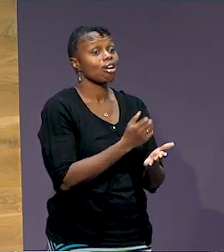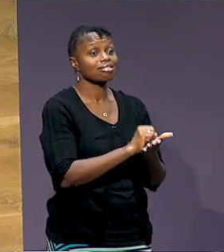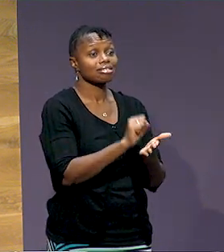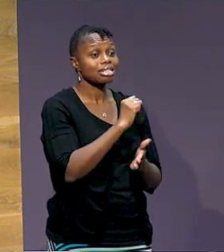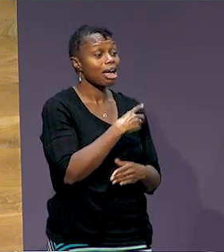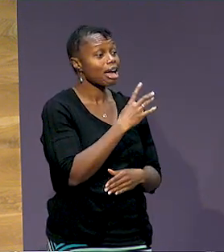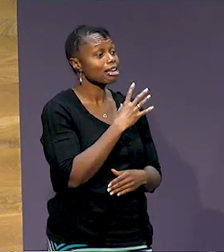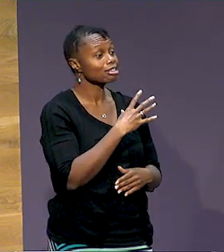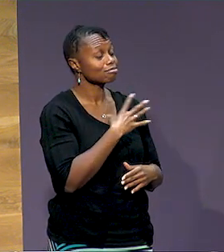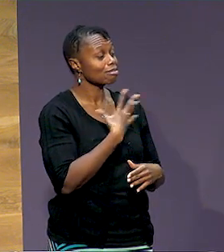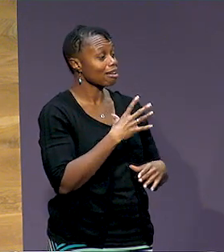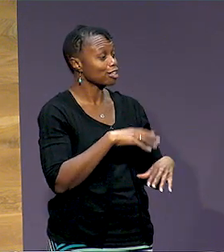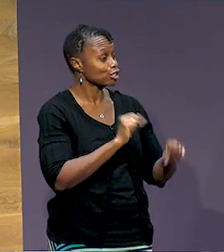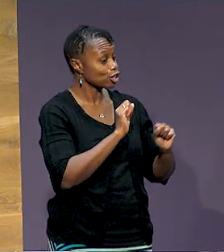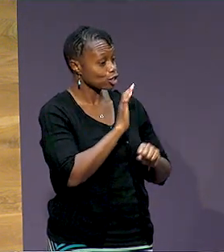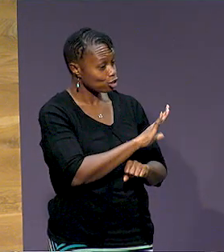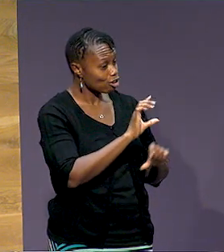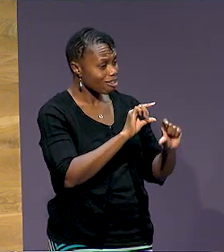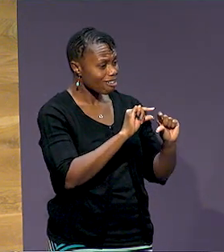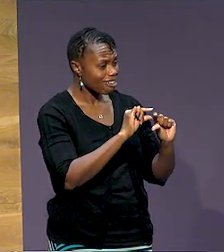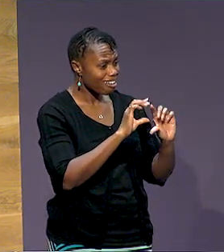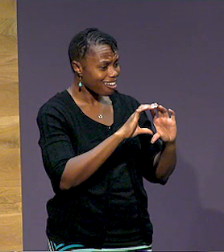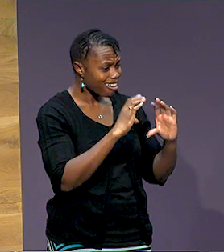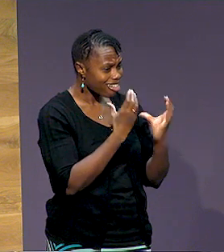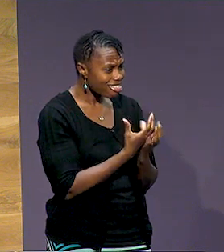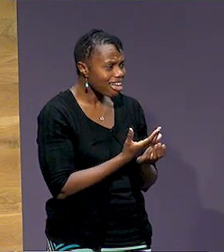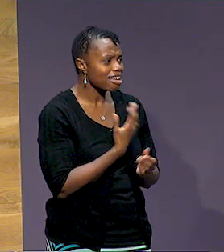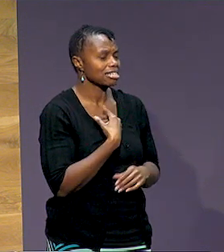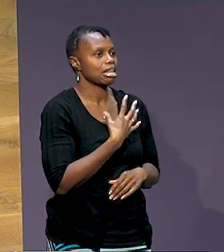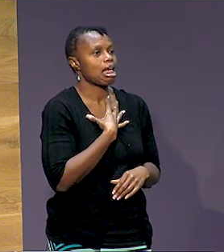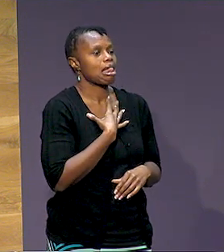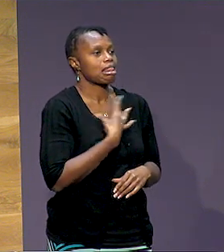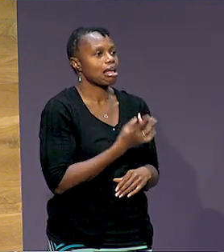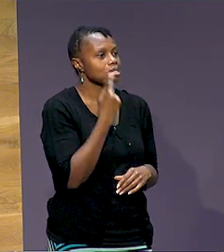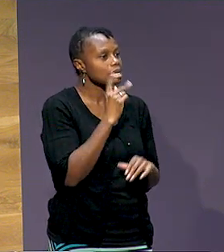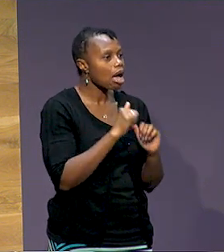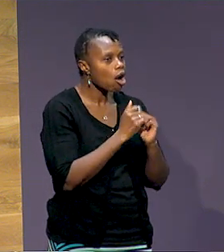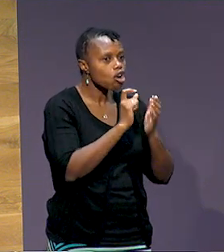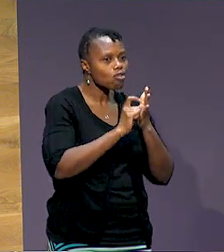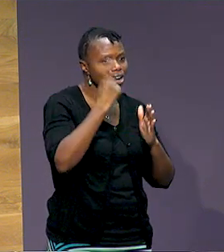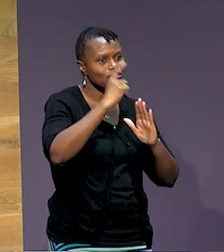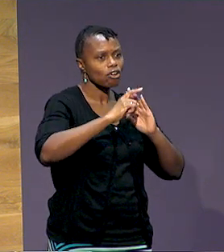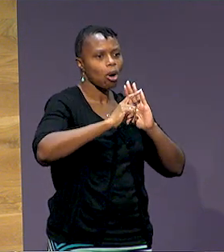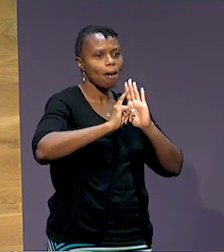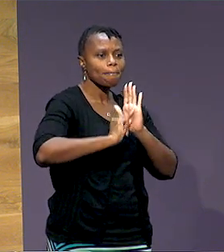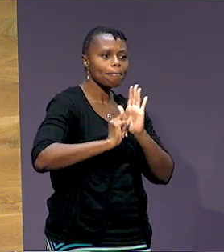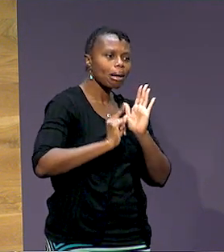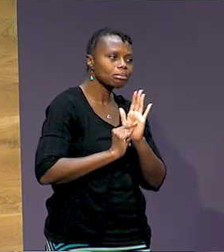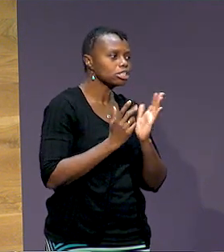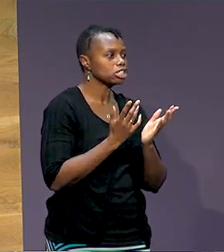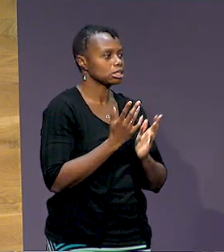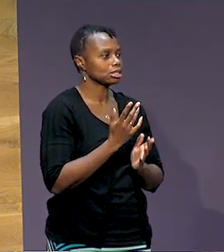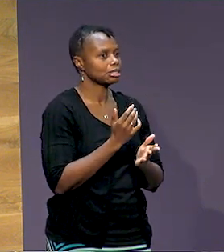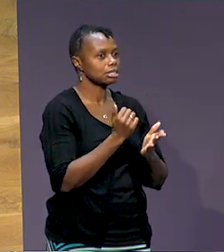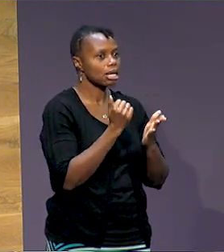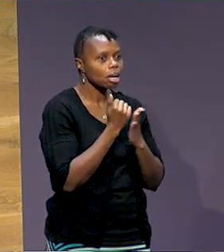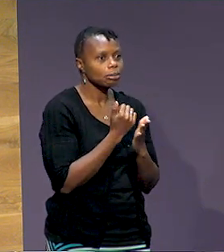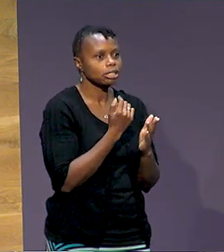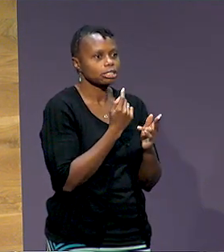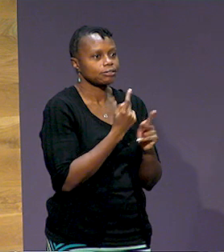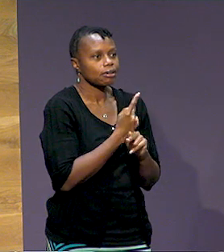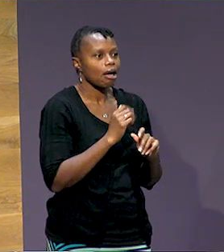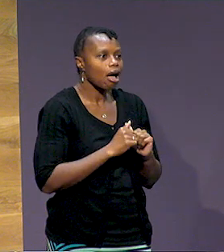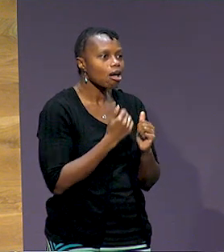classes, Dr. Glahn, and loved seeing how writing for publishing created a new outlet to tell these stories